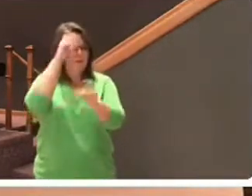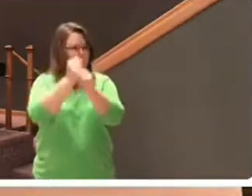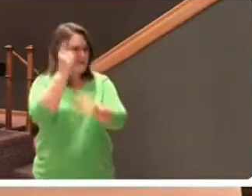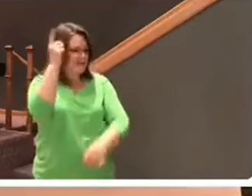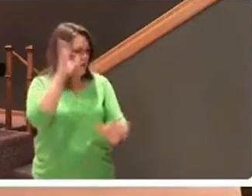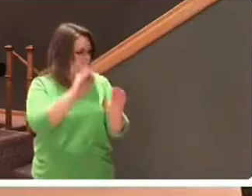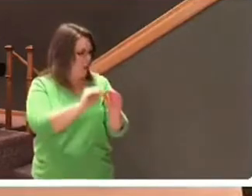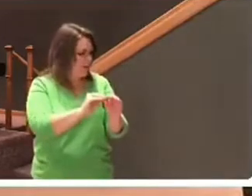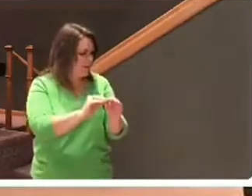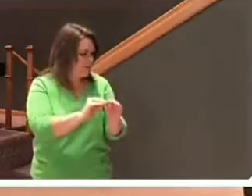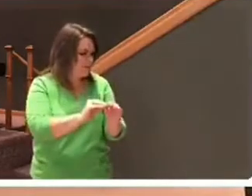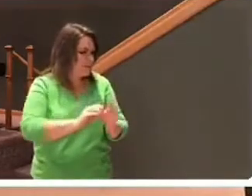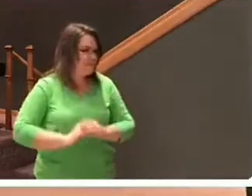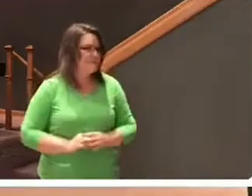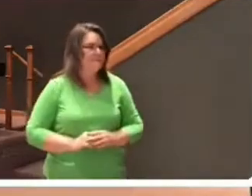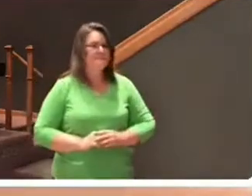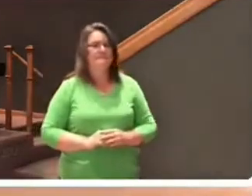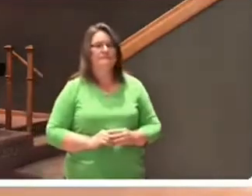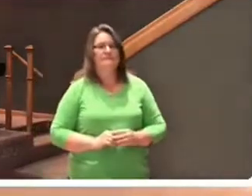him more.